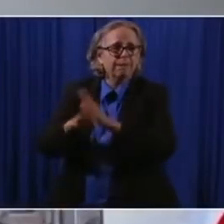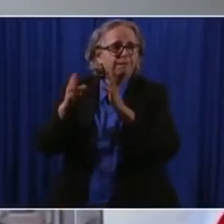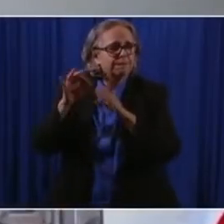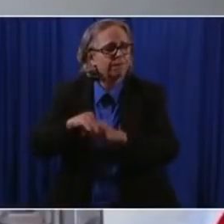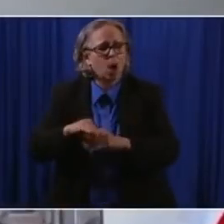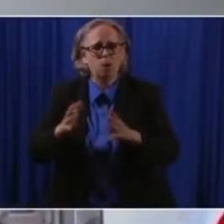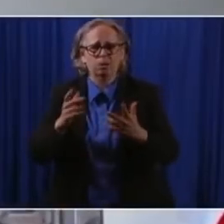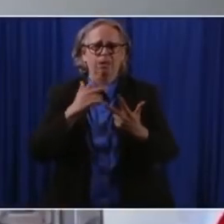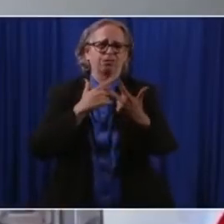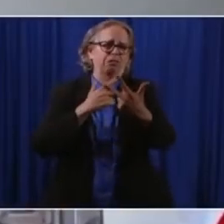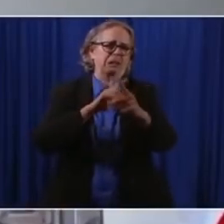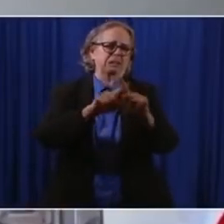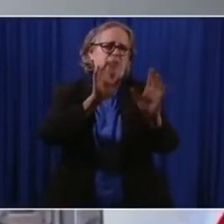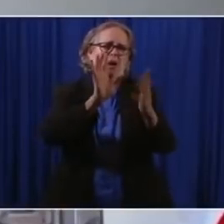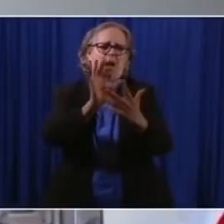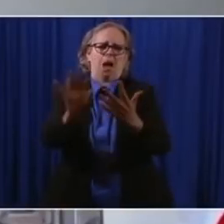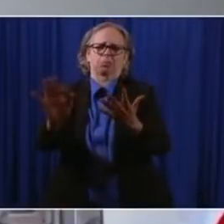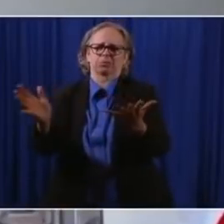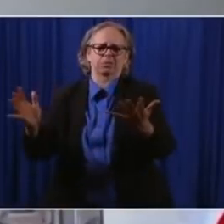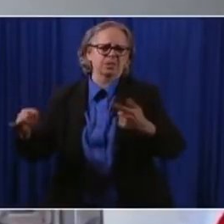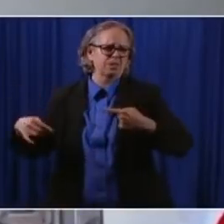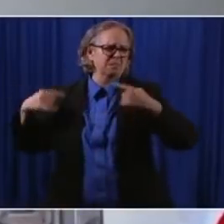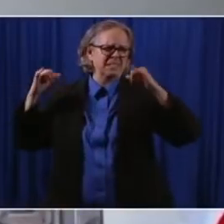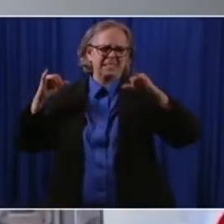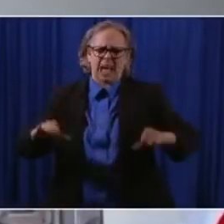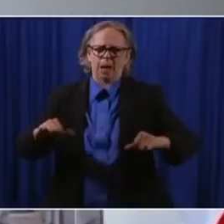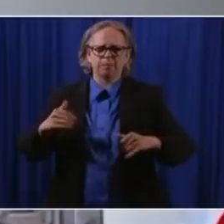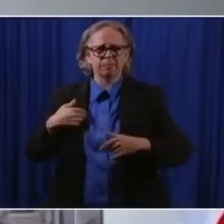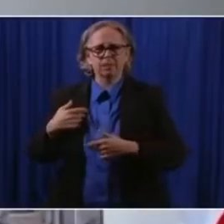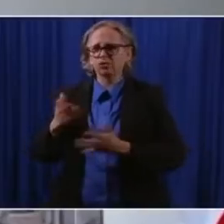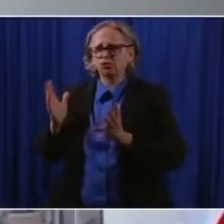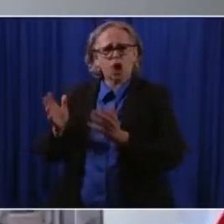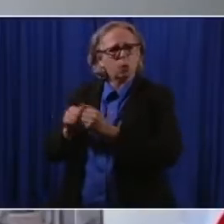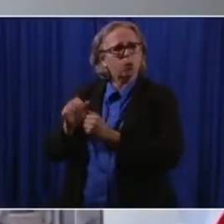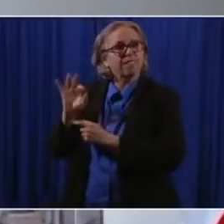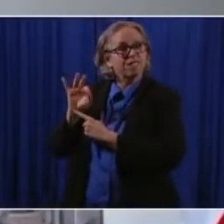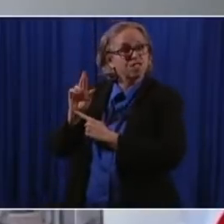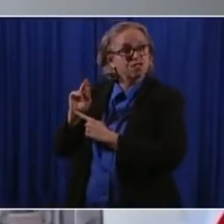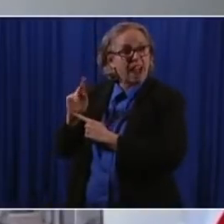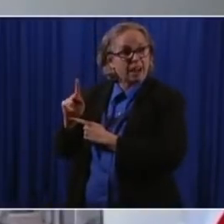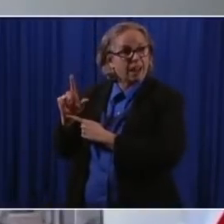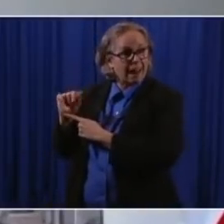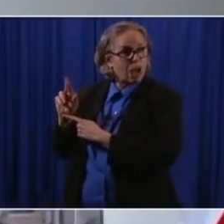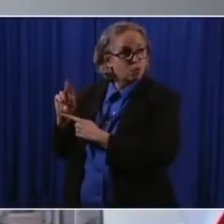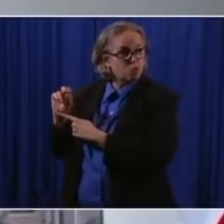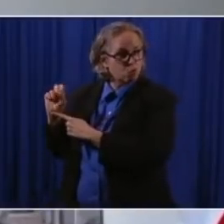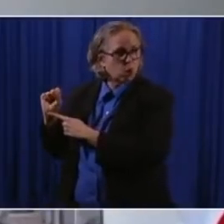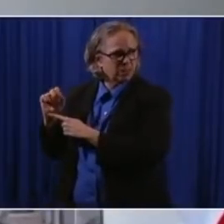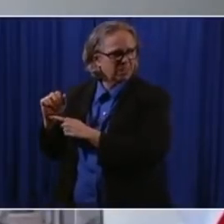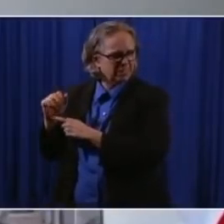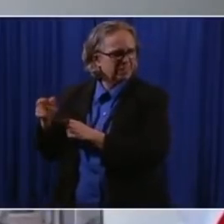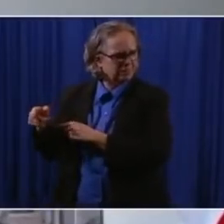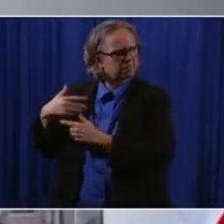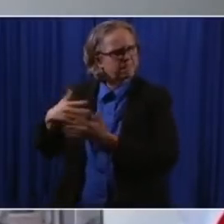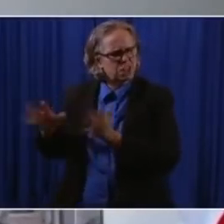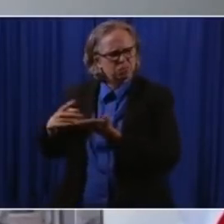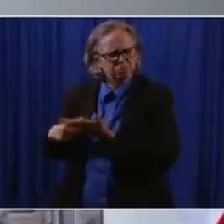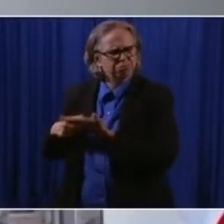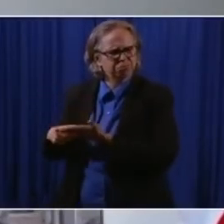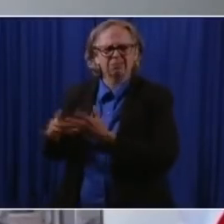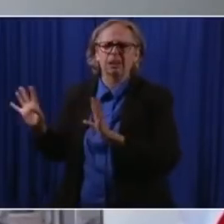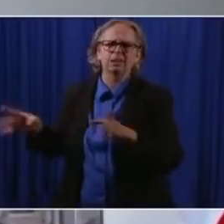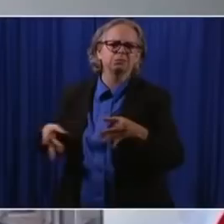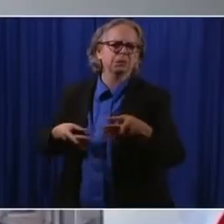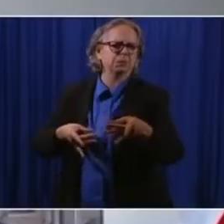basis here of late to make sure that everything is getting nailed down. Remember, you must request an absentee ballot if you